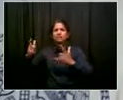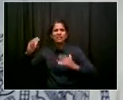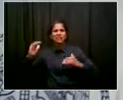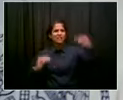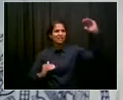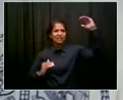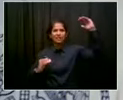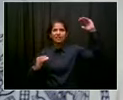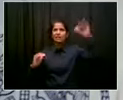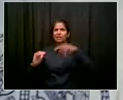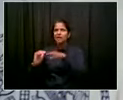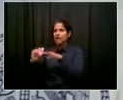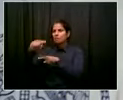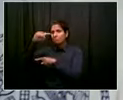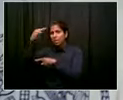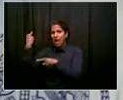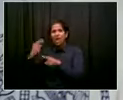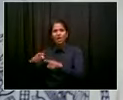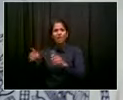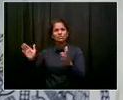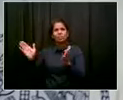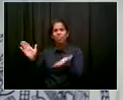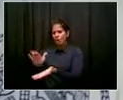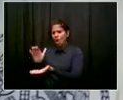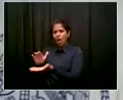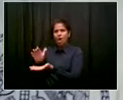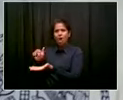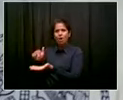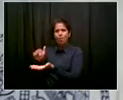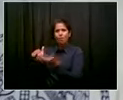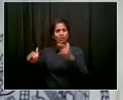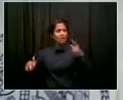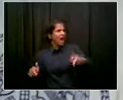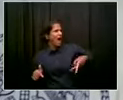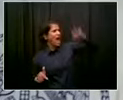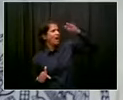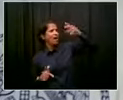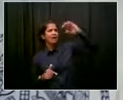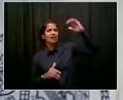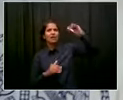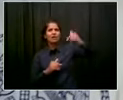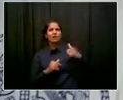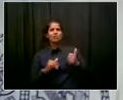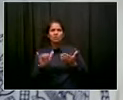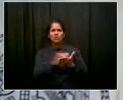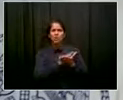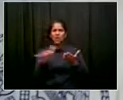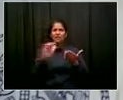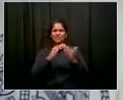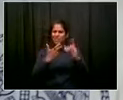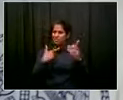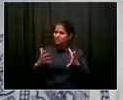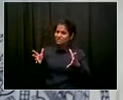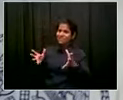so what's being done by the city specifically to make sure that these communities are protected from covet and get vaccinated